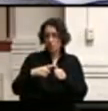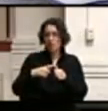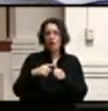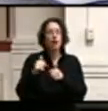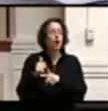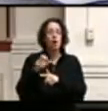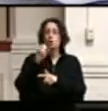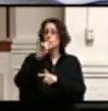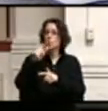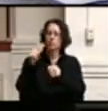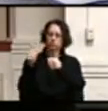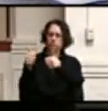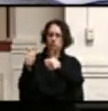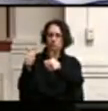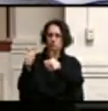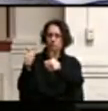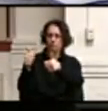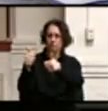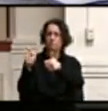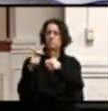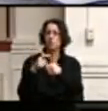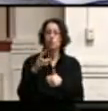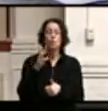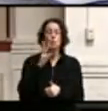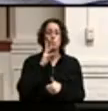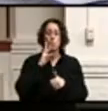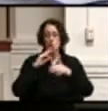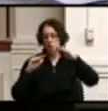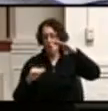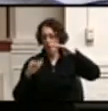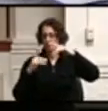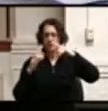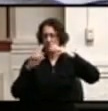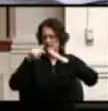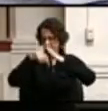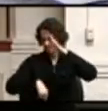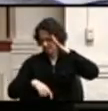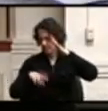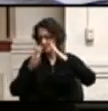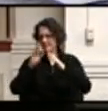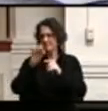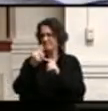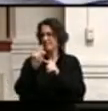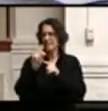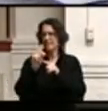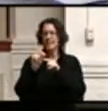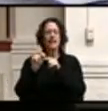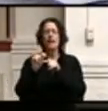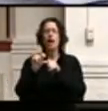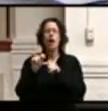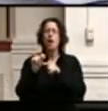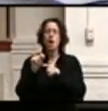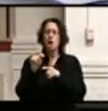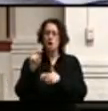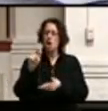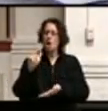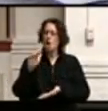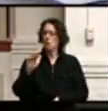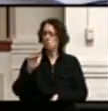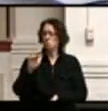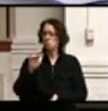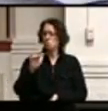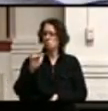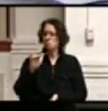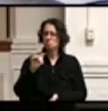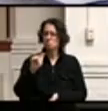good soils, and we've discovered that the water table is about 6 feet there, which isn't remarkably deep, but it's deep enough